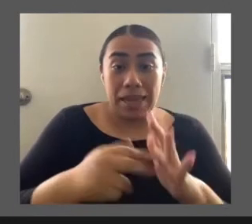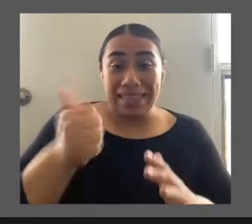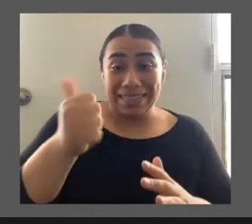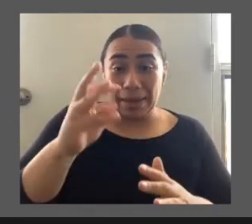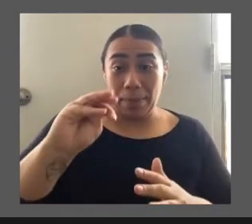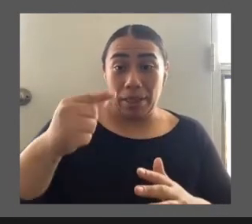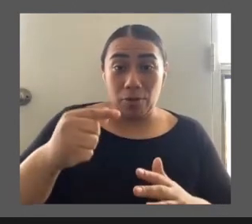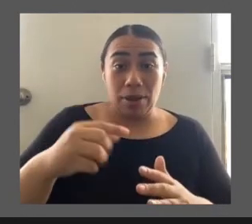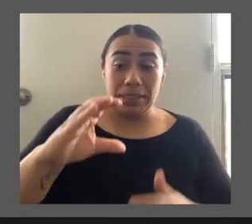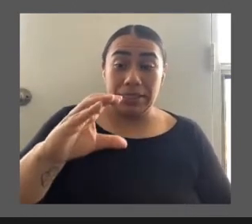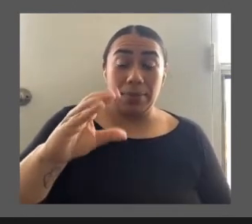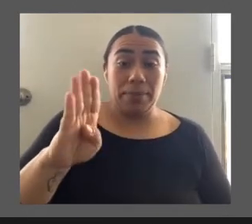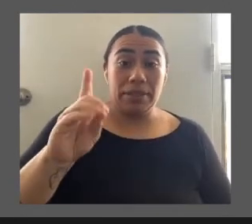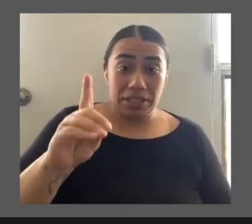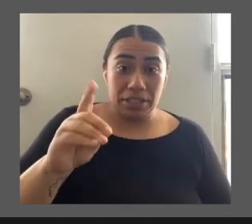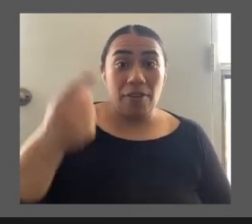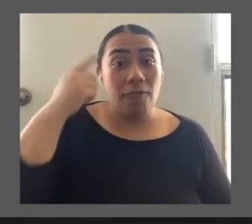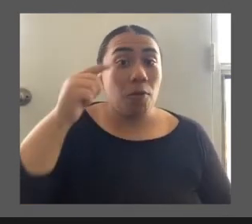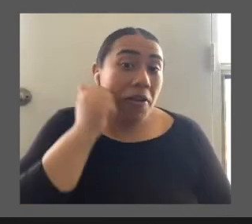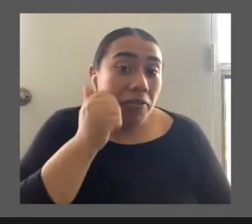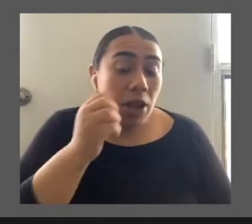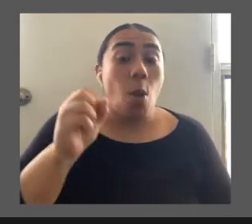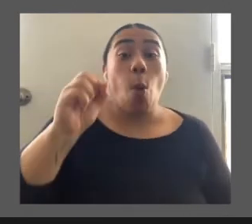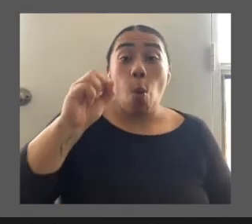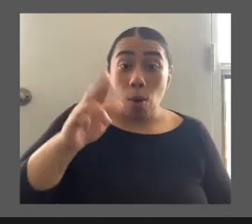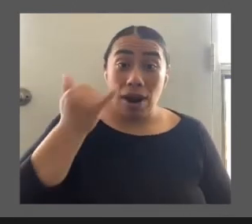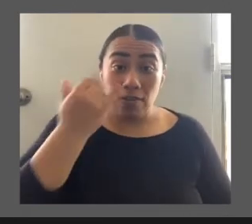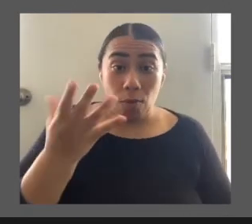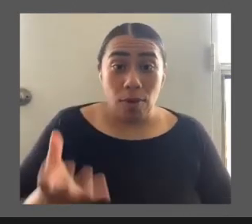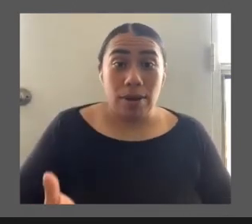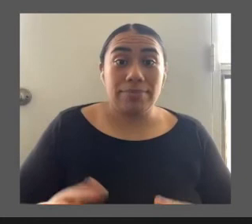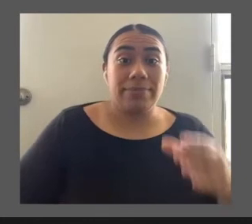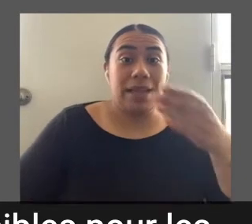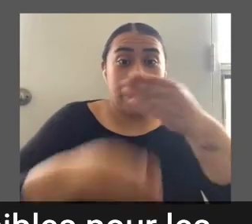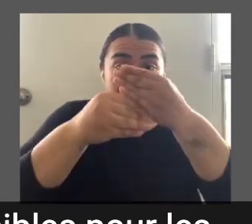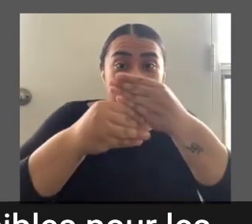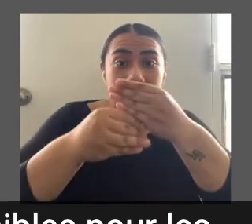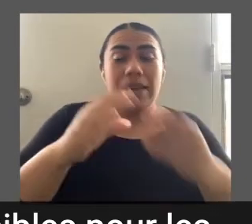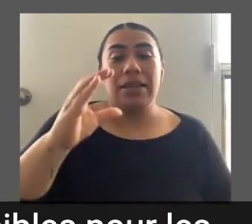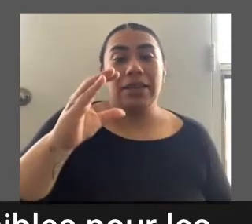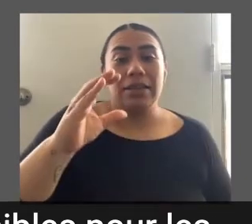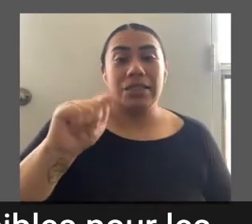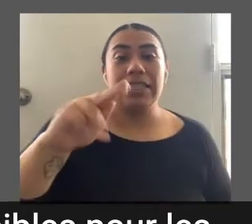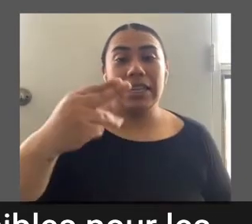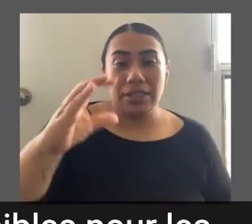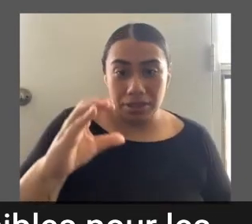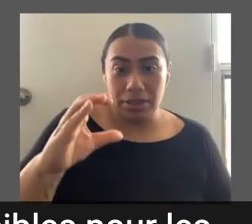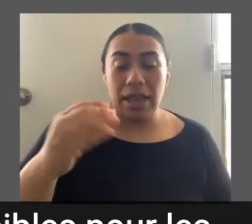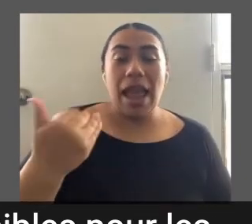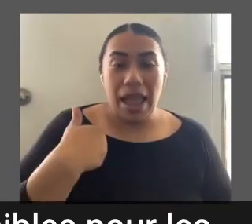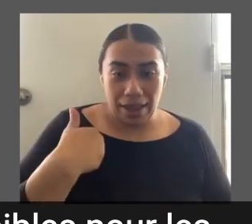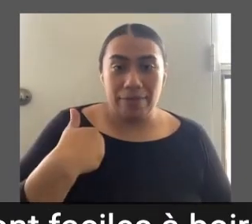drink. Currently, there is a variety of soda-based, fruit-flavored, and sparkling water beverages available for